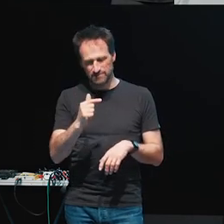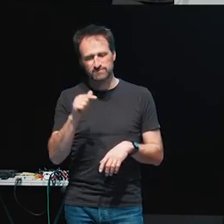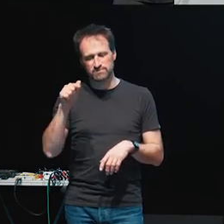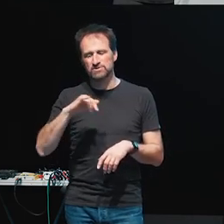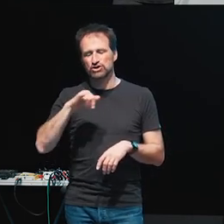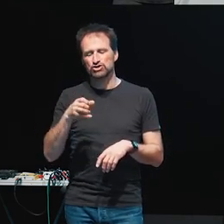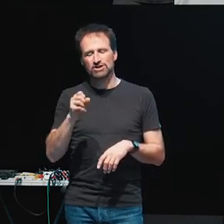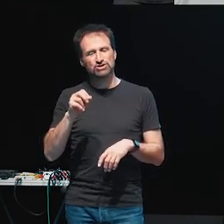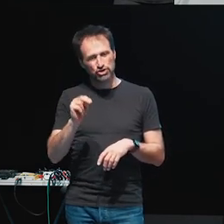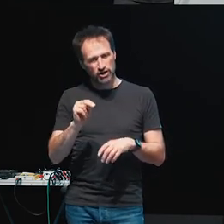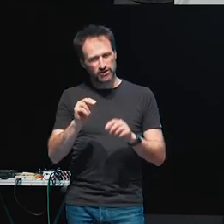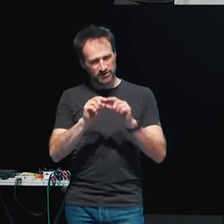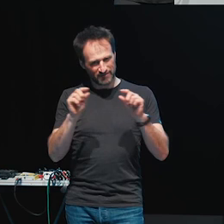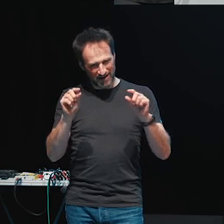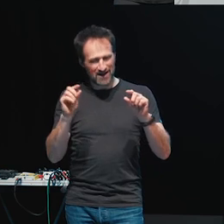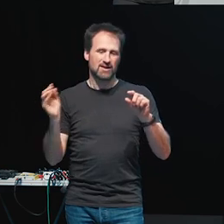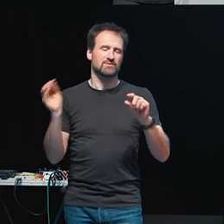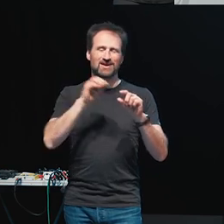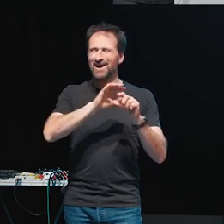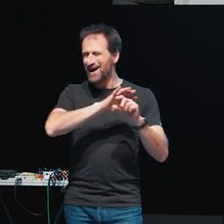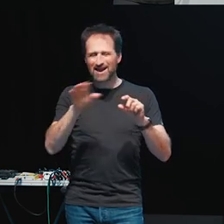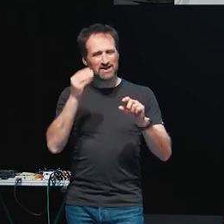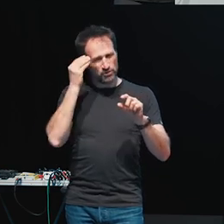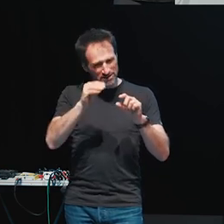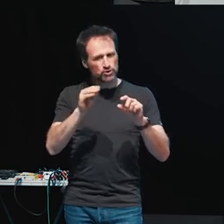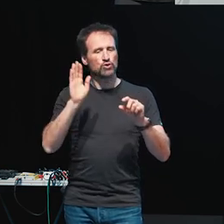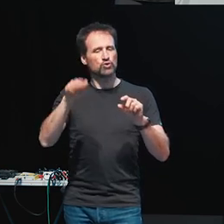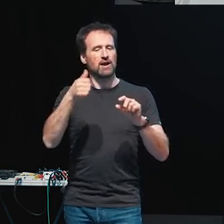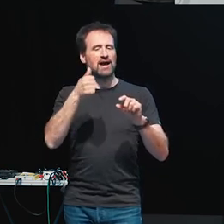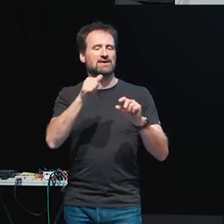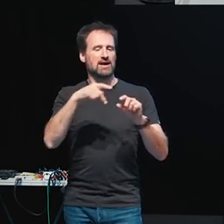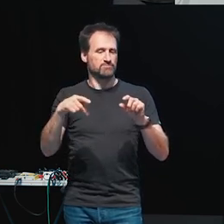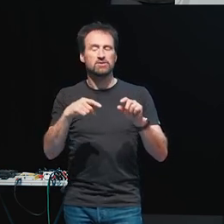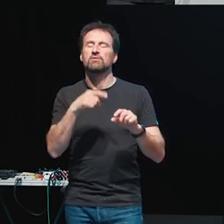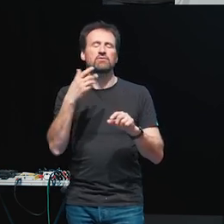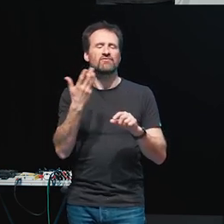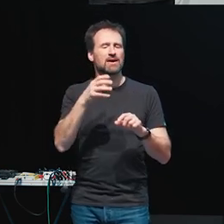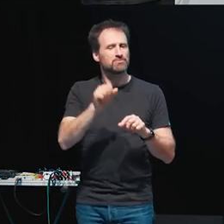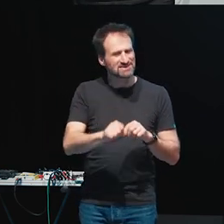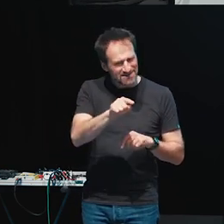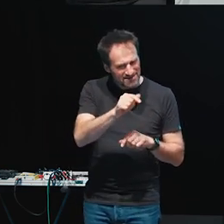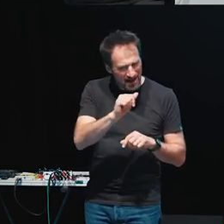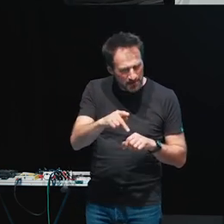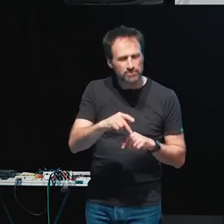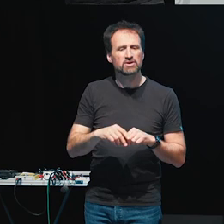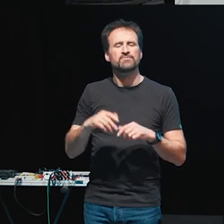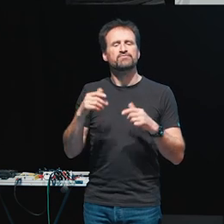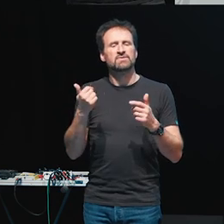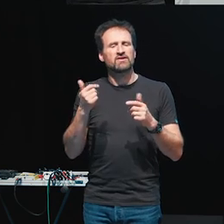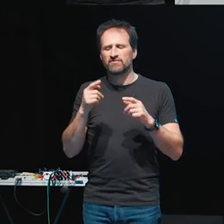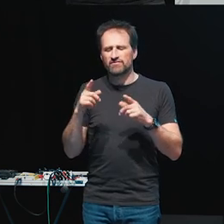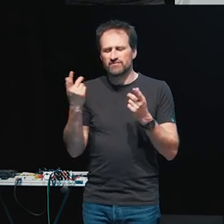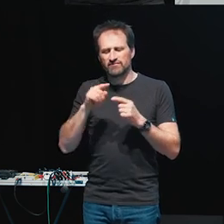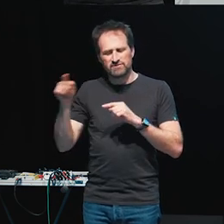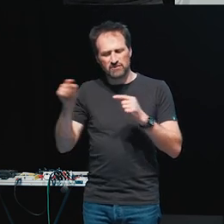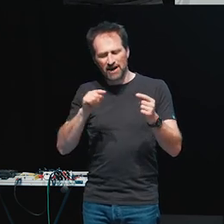contains all the information about an app, who owns this app, what are the rooms you connect them, all